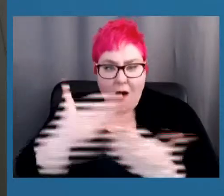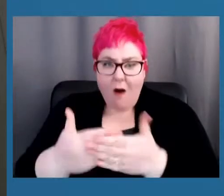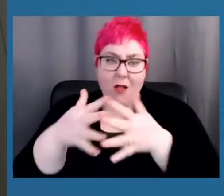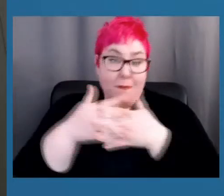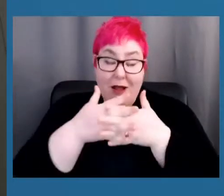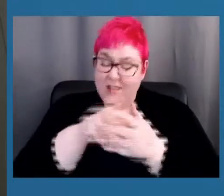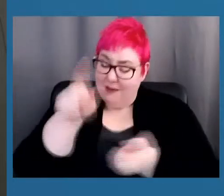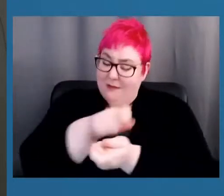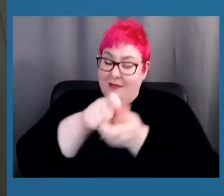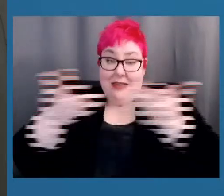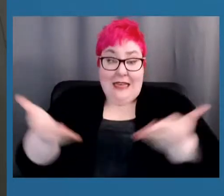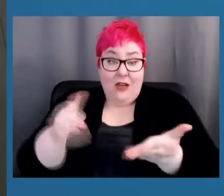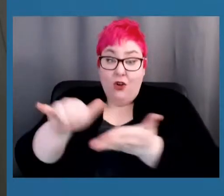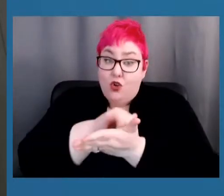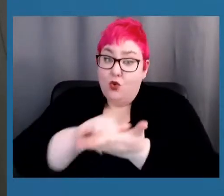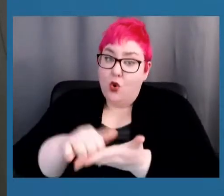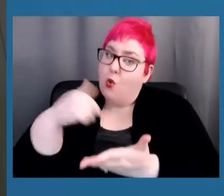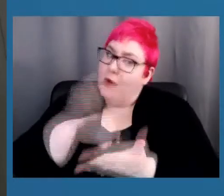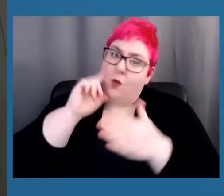of New York. We'll take that fight on.